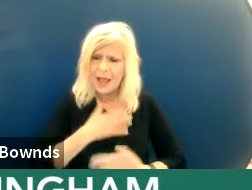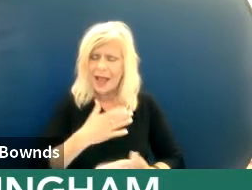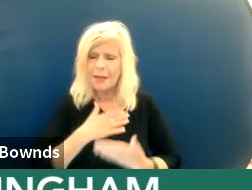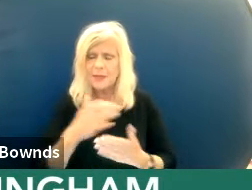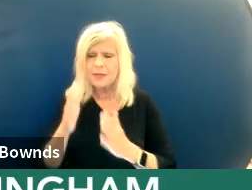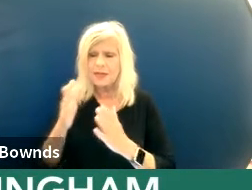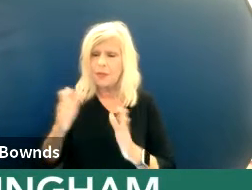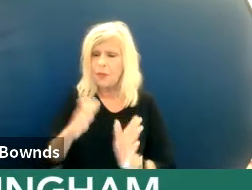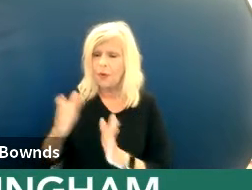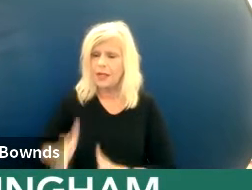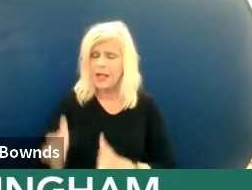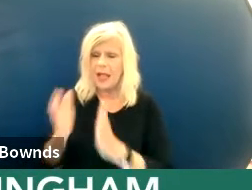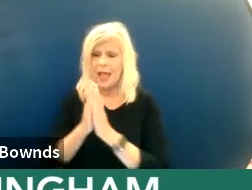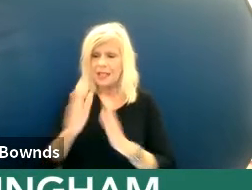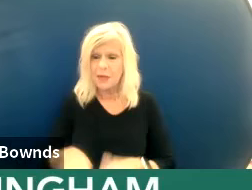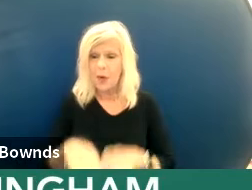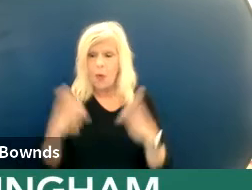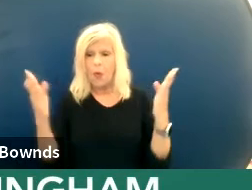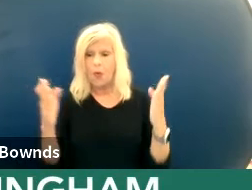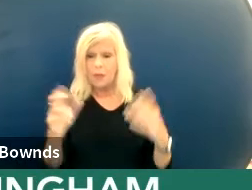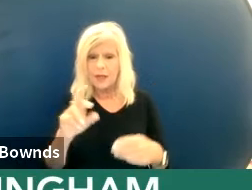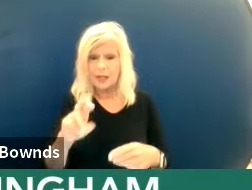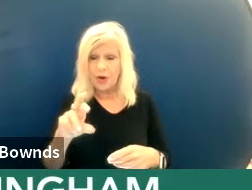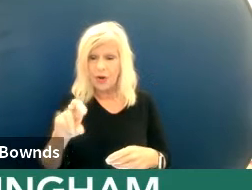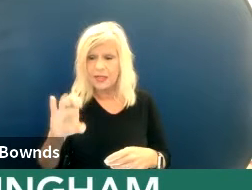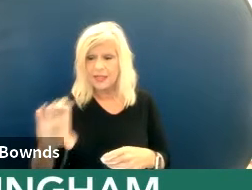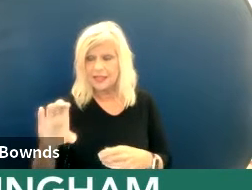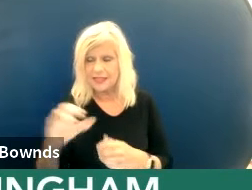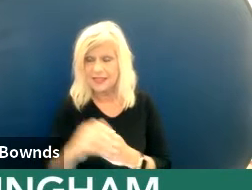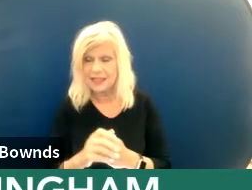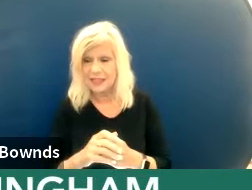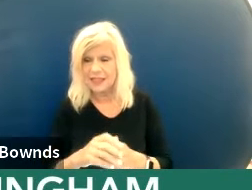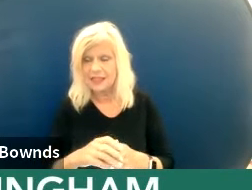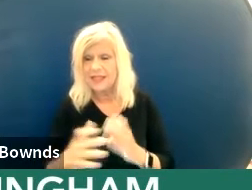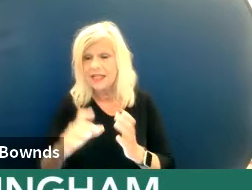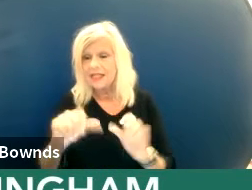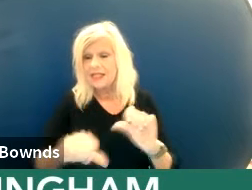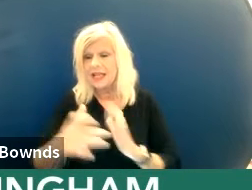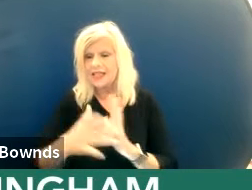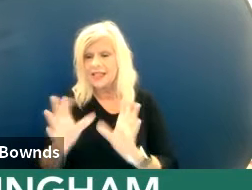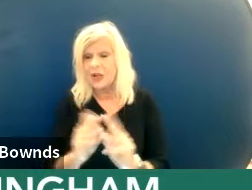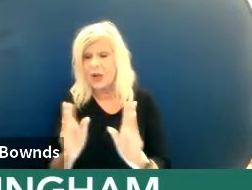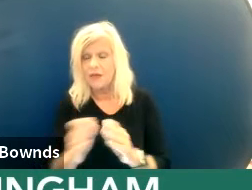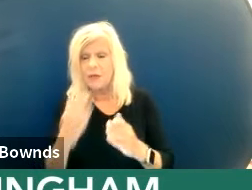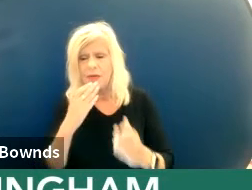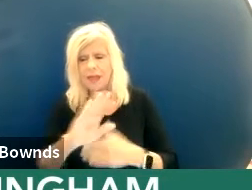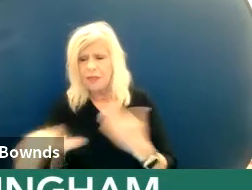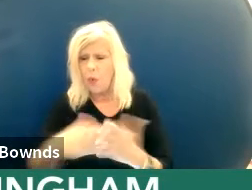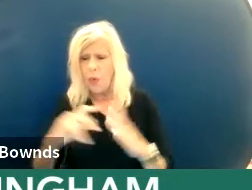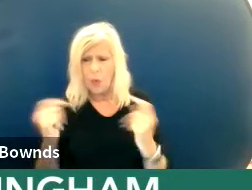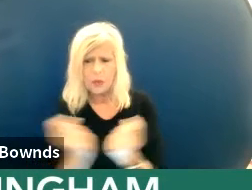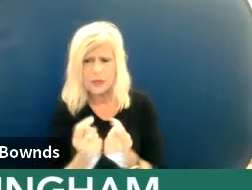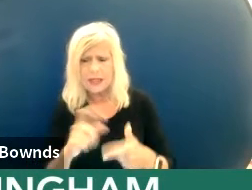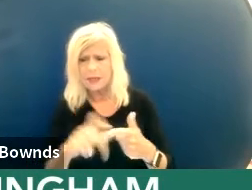asked me to open the RERCRecTech State of the Science Conference. First of all, I wanted to thank the entire team. I want to thank